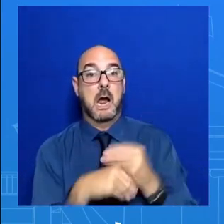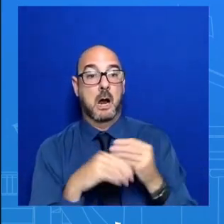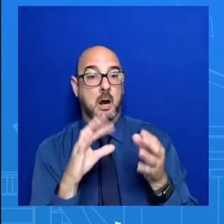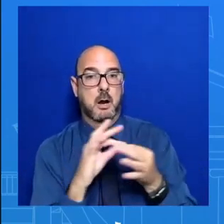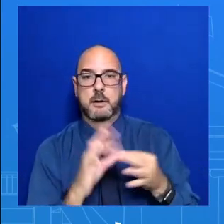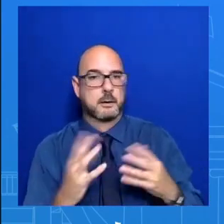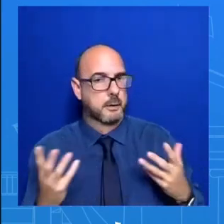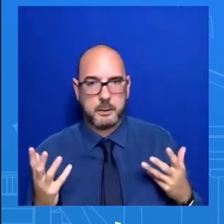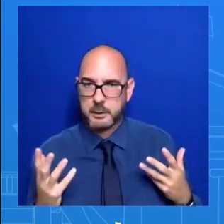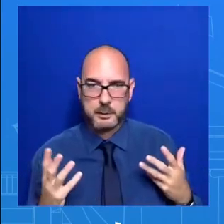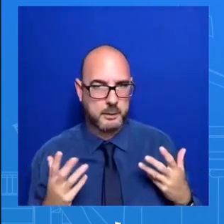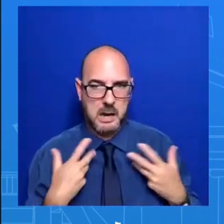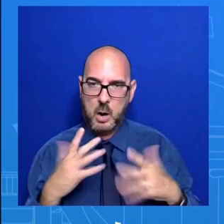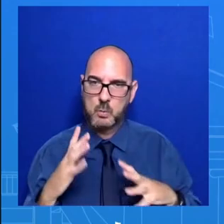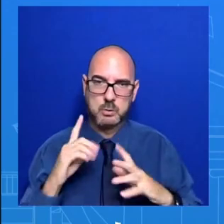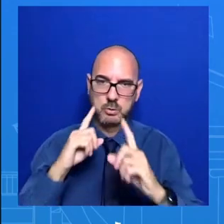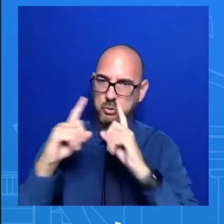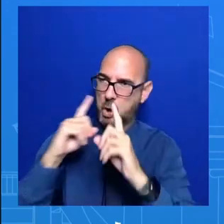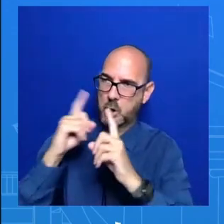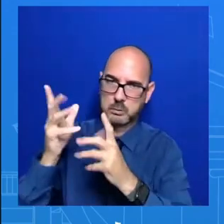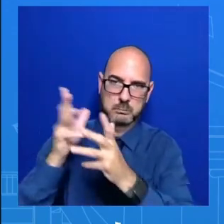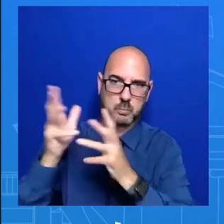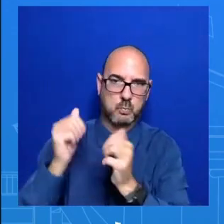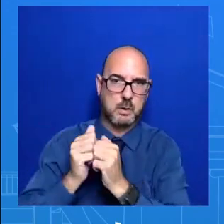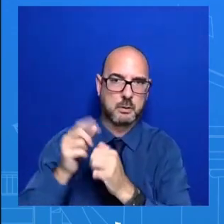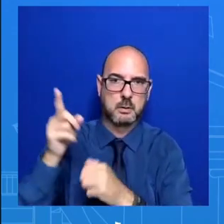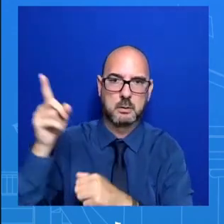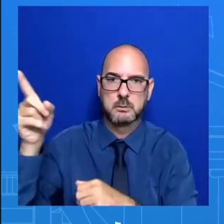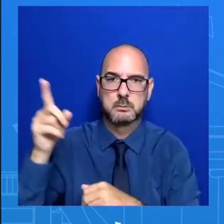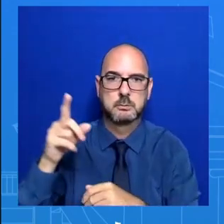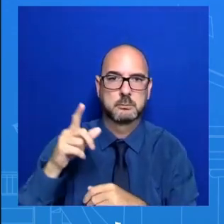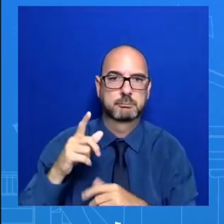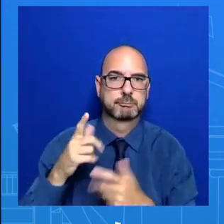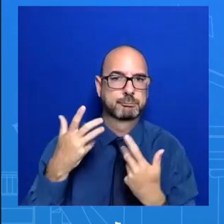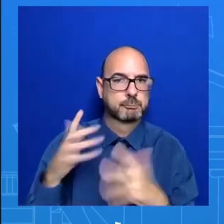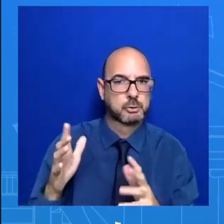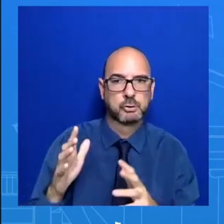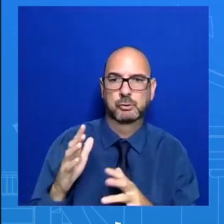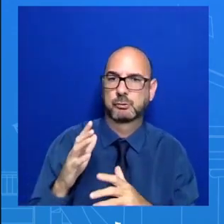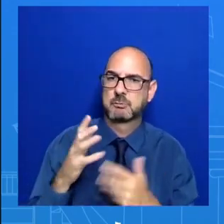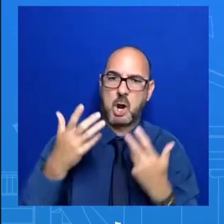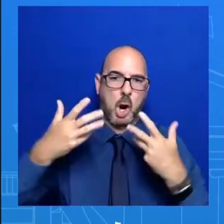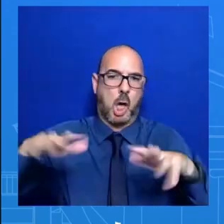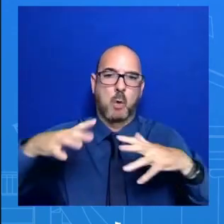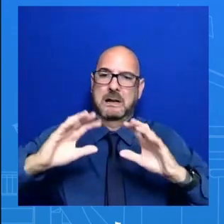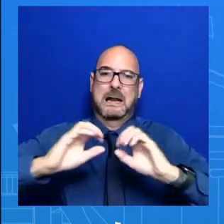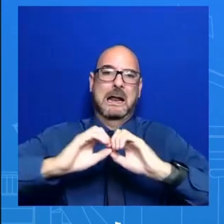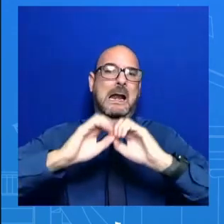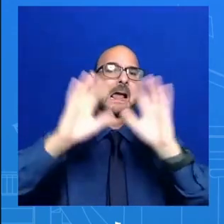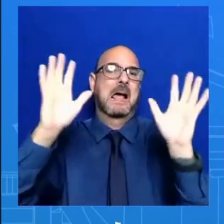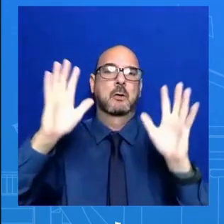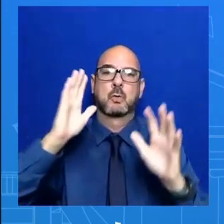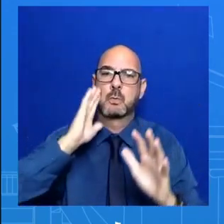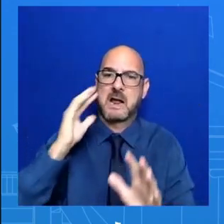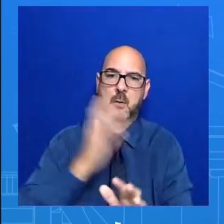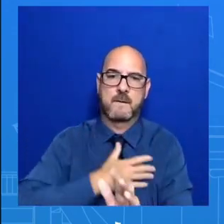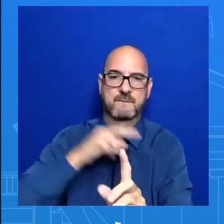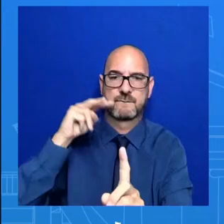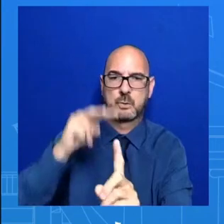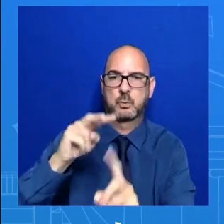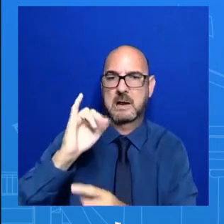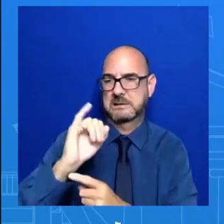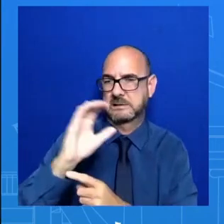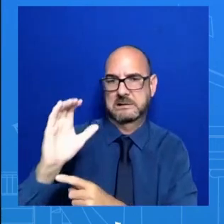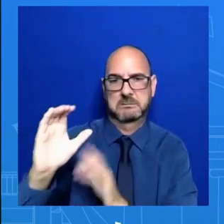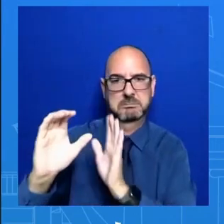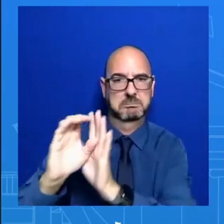in a bipartisan way. Don't have anything to announce. We've been very clear on where we stand on ICC. Thank you so much, guys. Thank you.